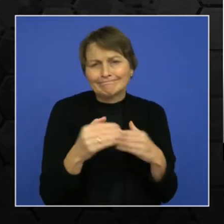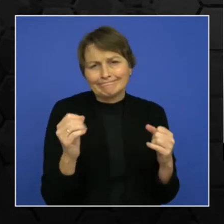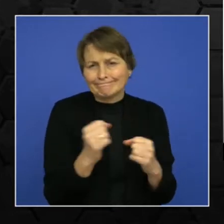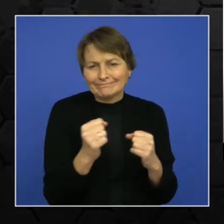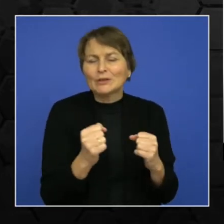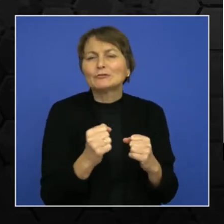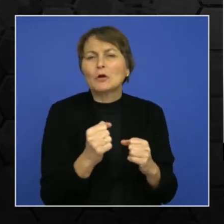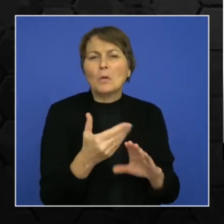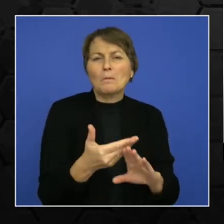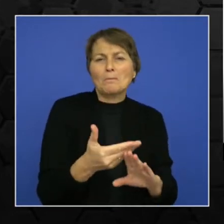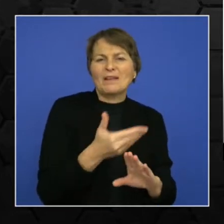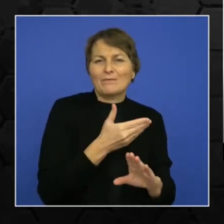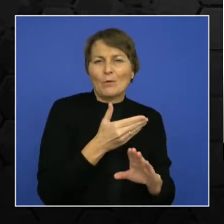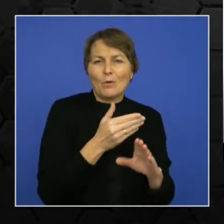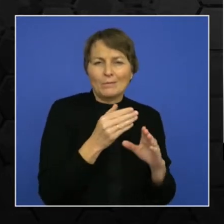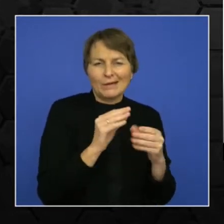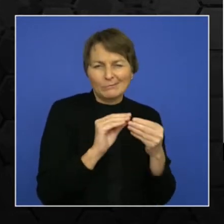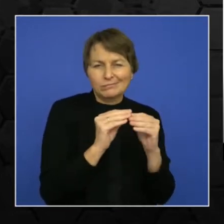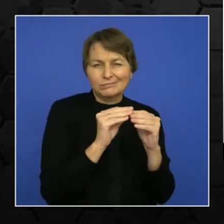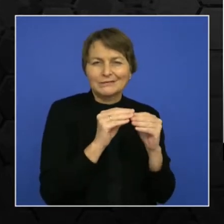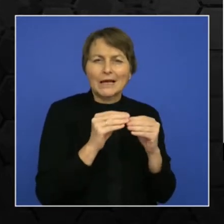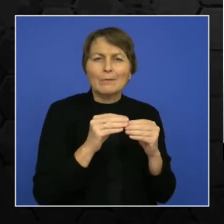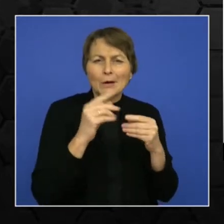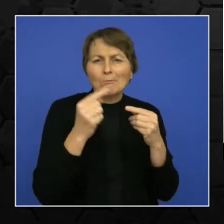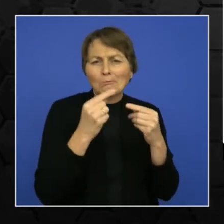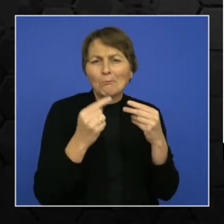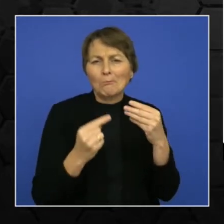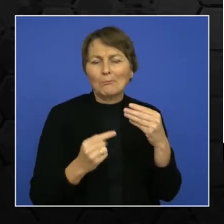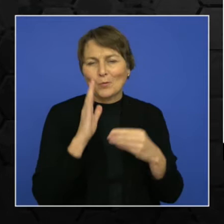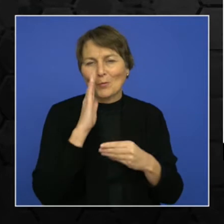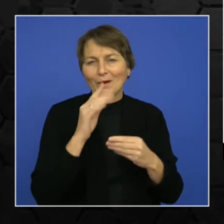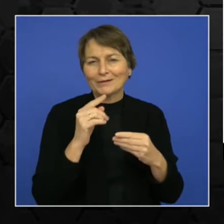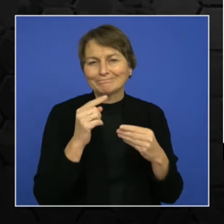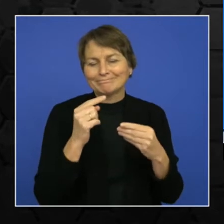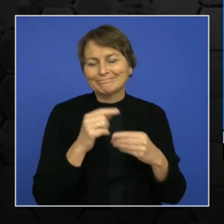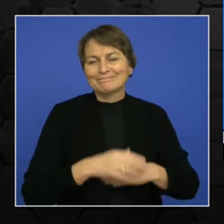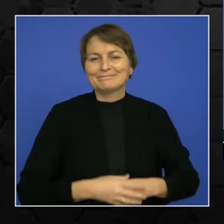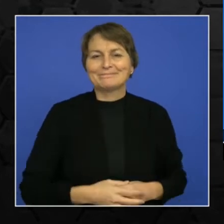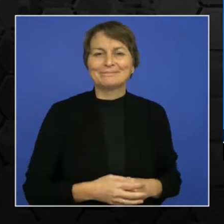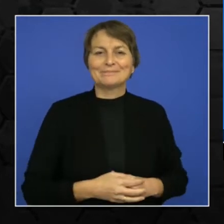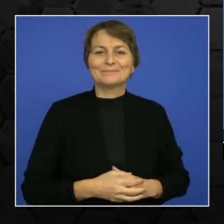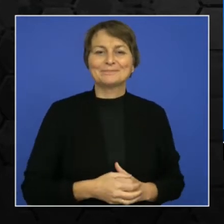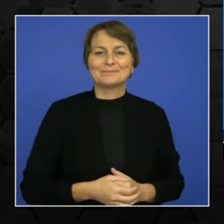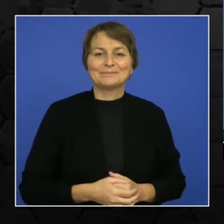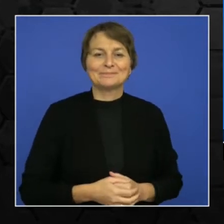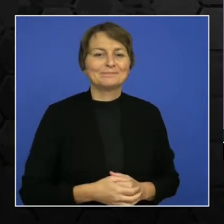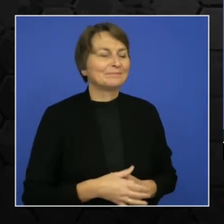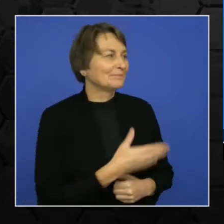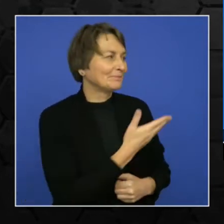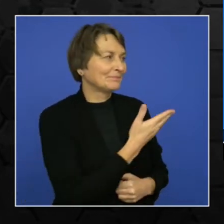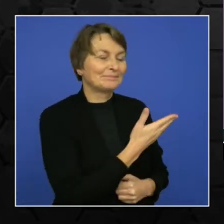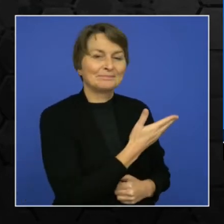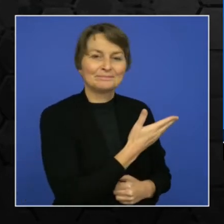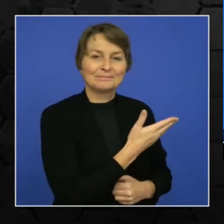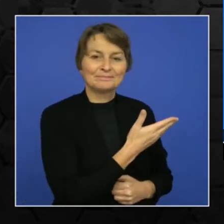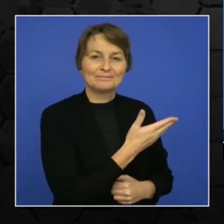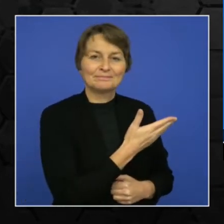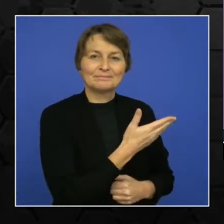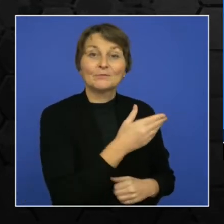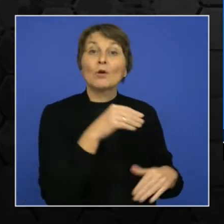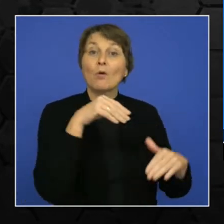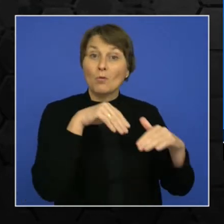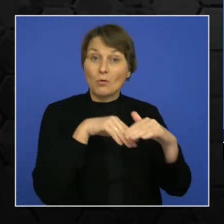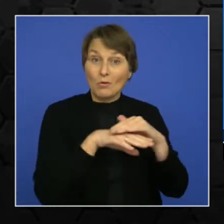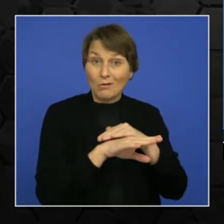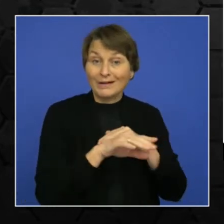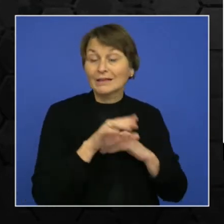I'll just narrate you through all these. So firstly, we'll have to go to portal.azure.com, log into your